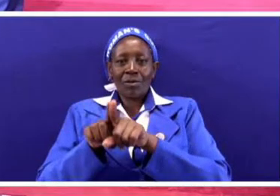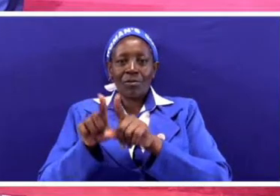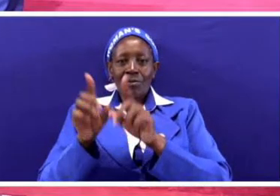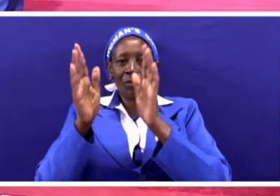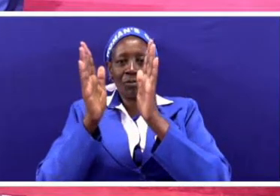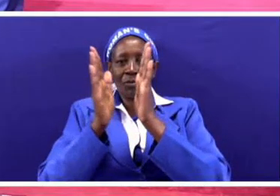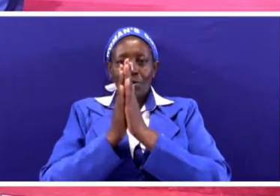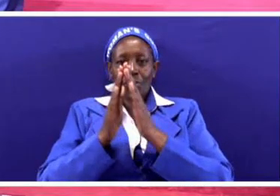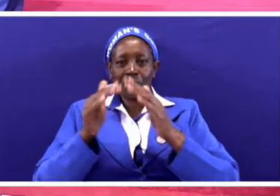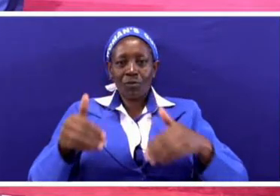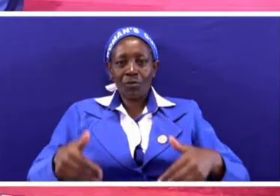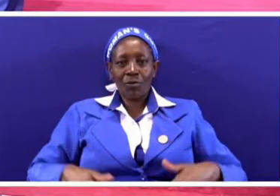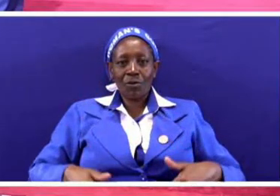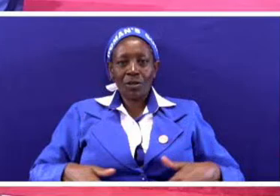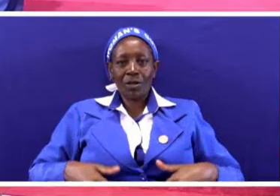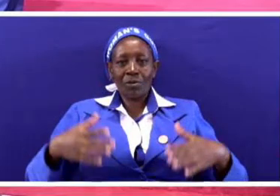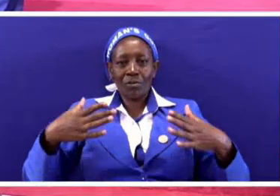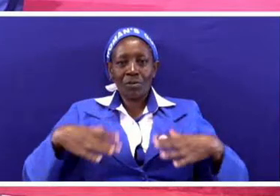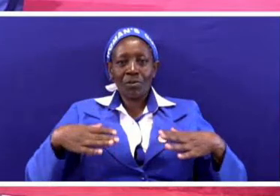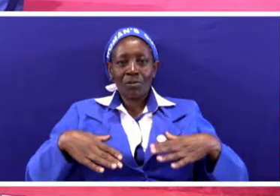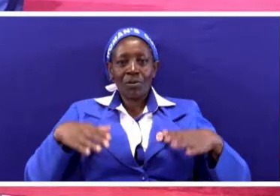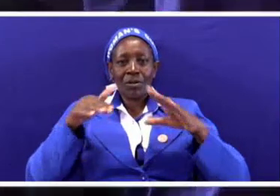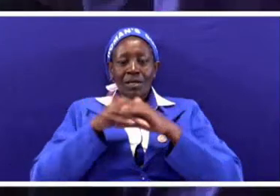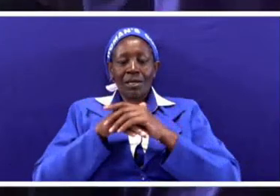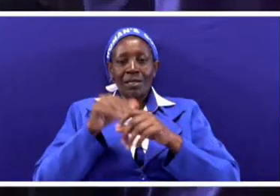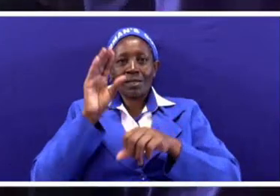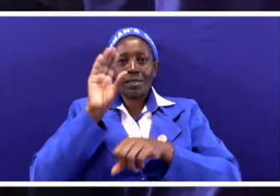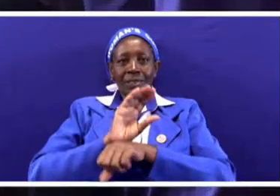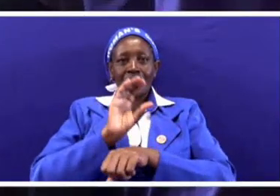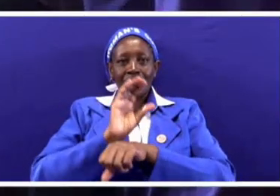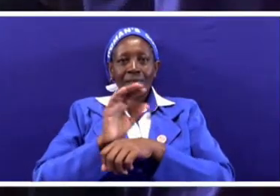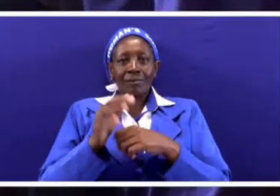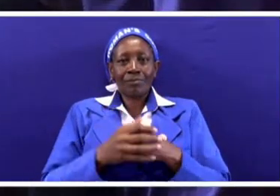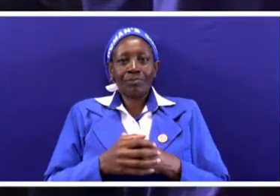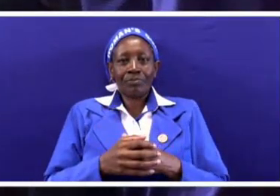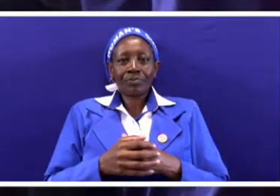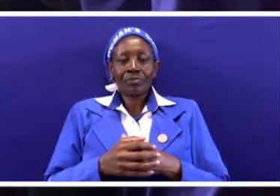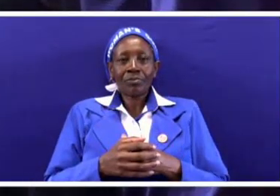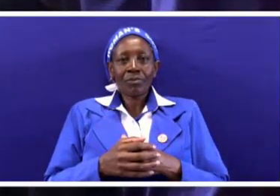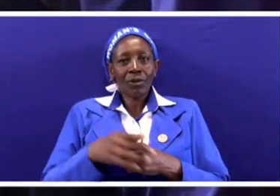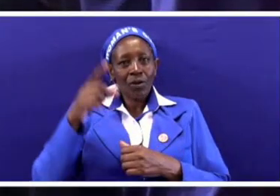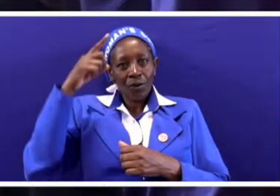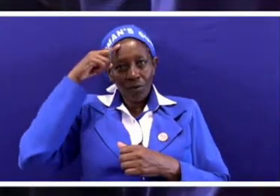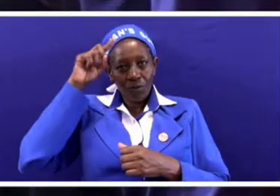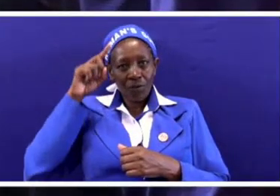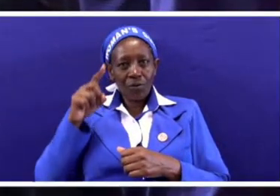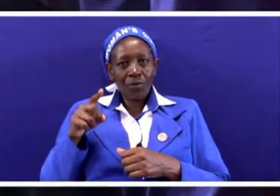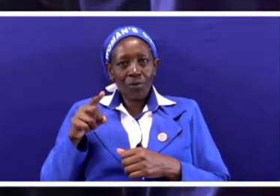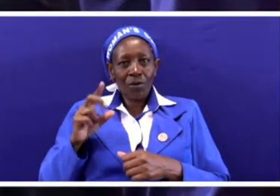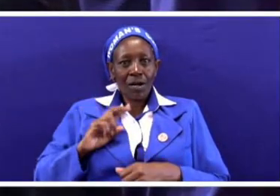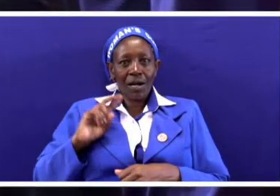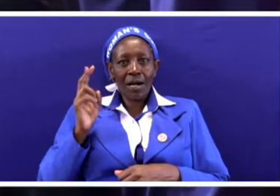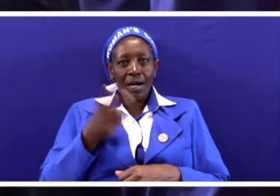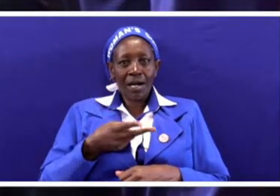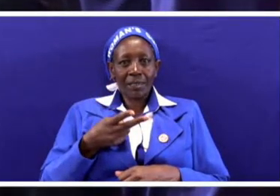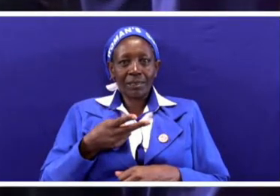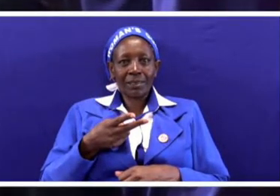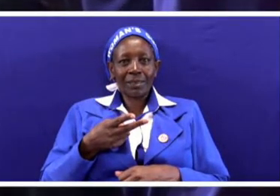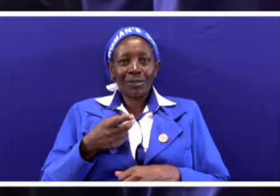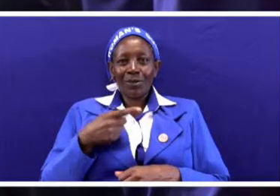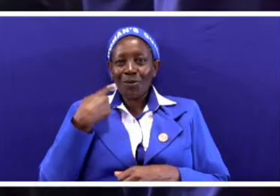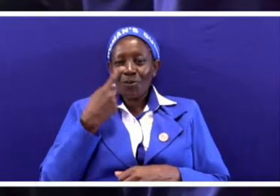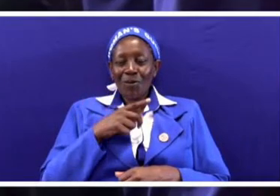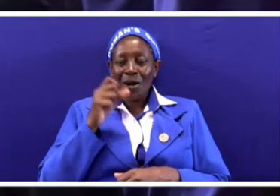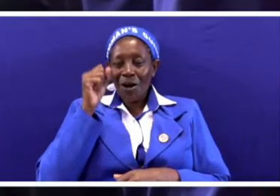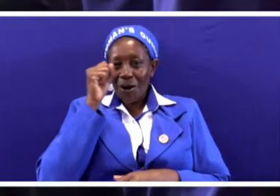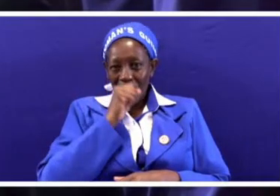church, that Lord, they will be of use. And for us who are a bit elderly, help us, Lord,